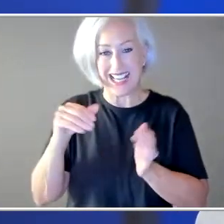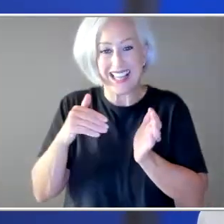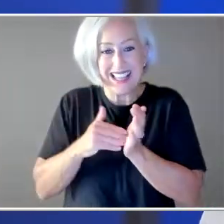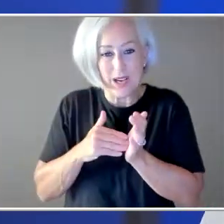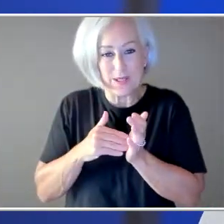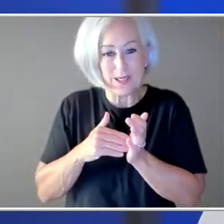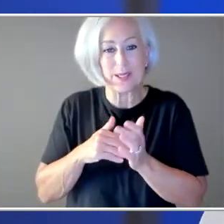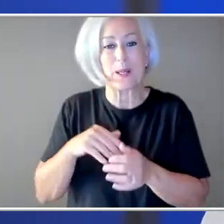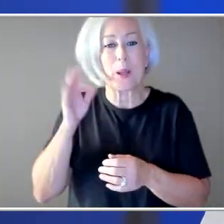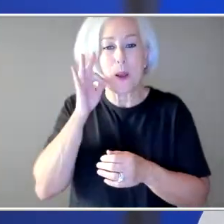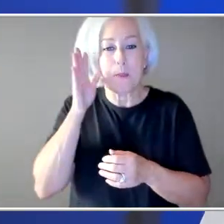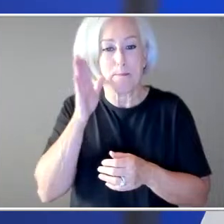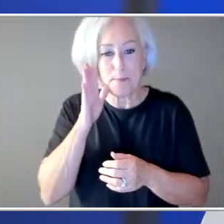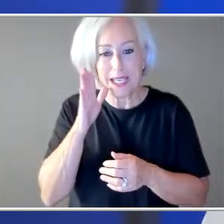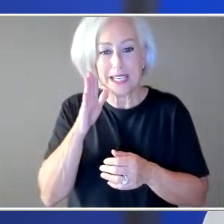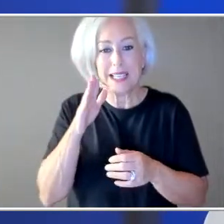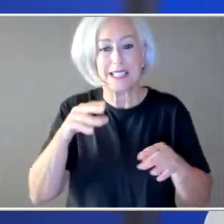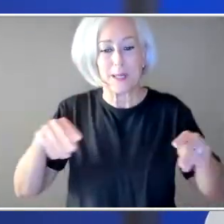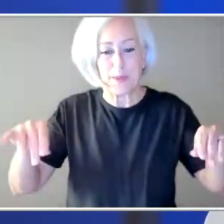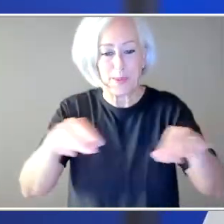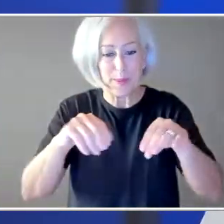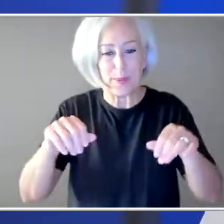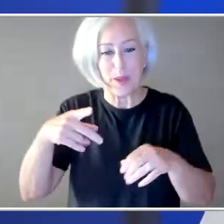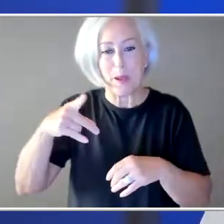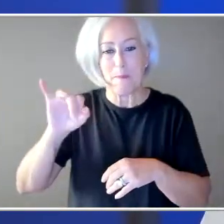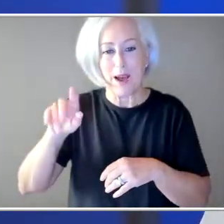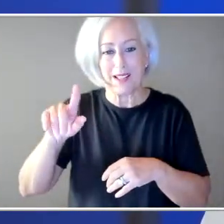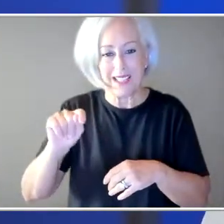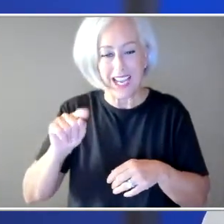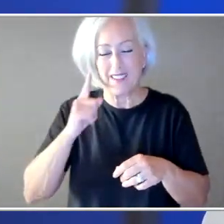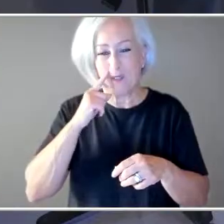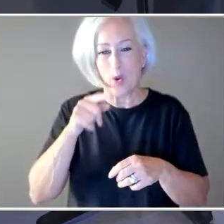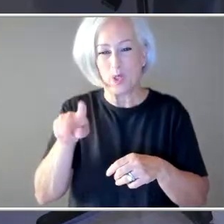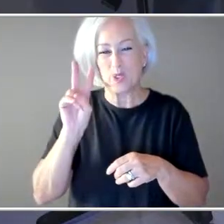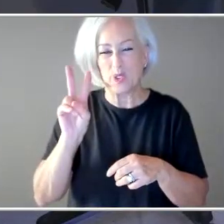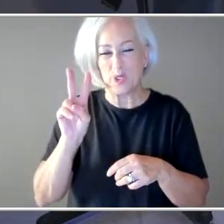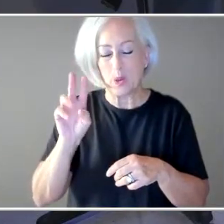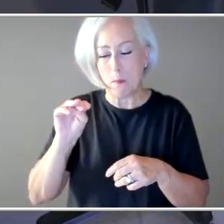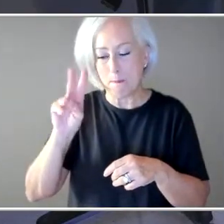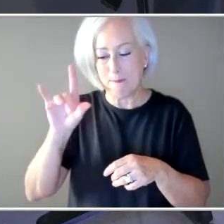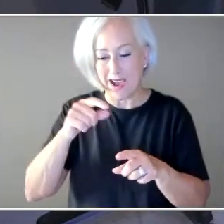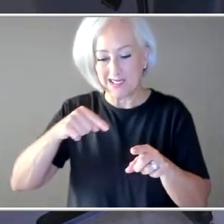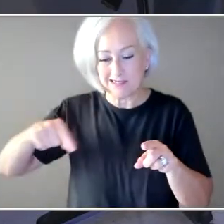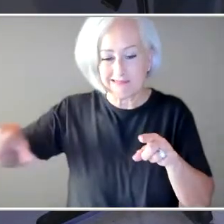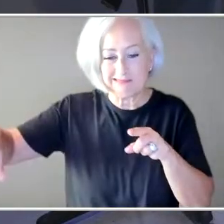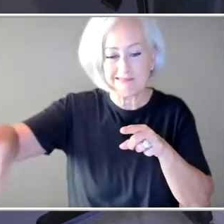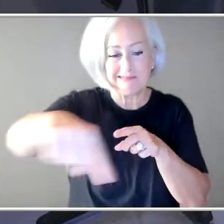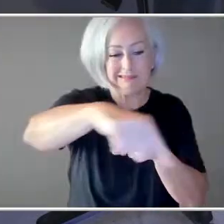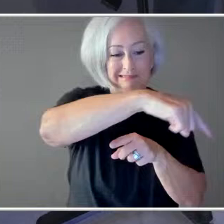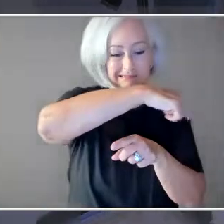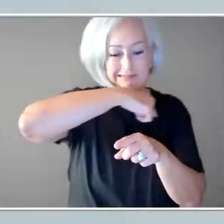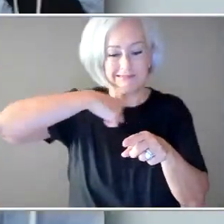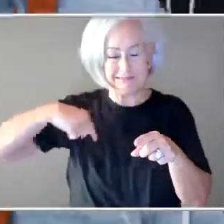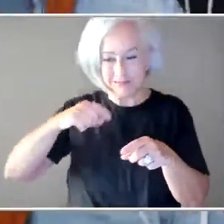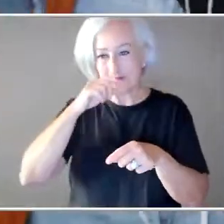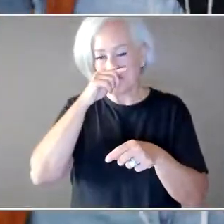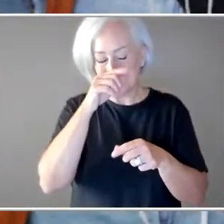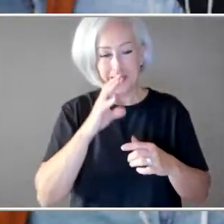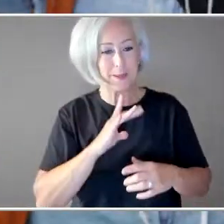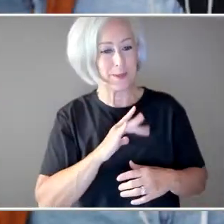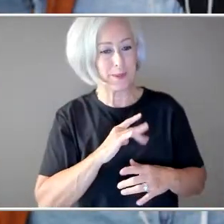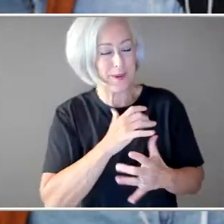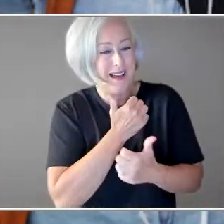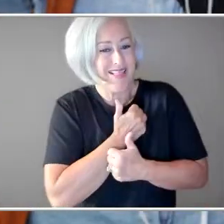and produce for about a 2-mile radius. So Very it's so cool. Lots going on. I love that. Be sure to ask your questions. You can use the chat on